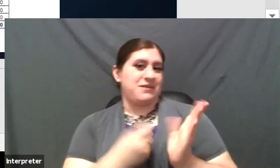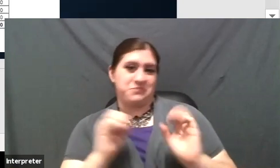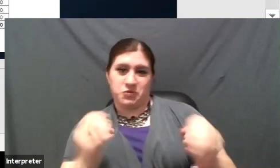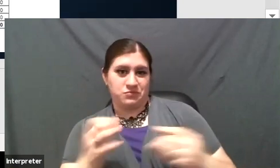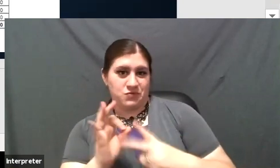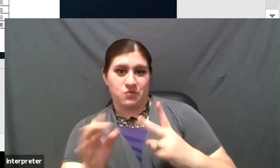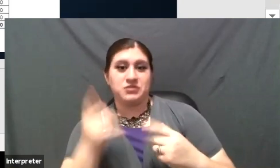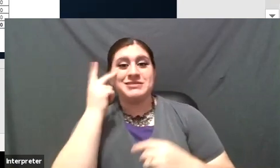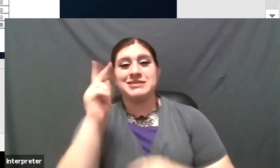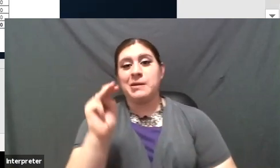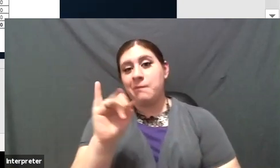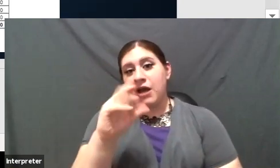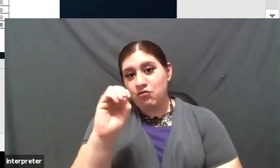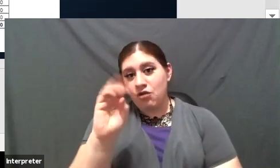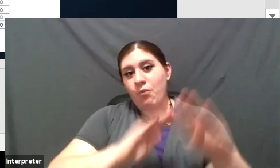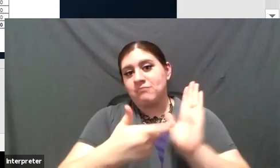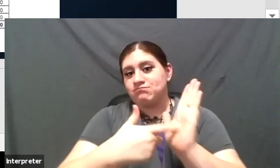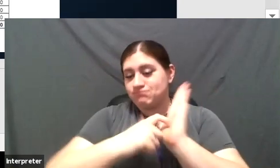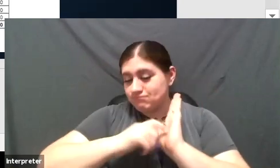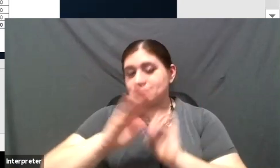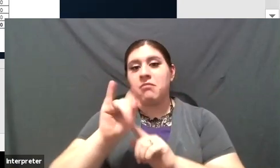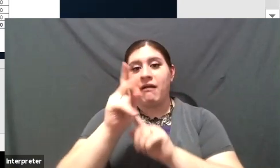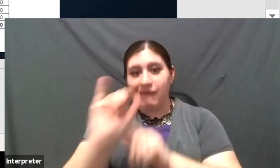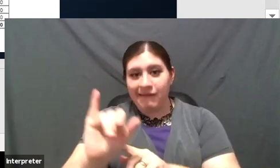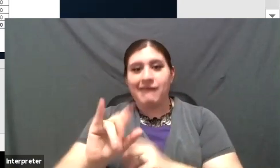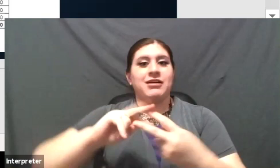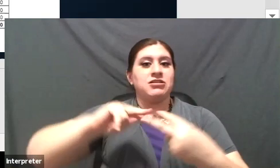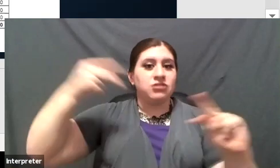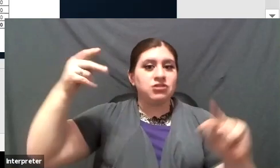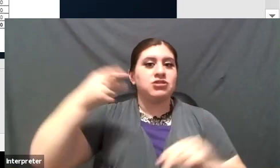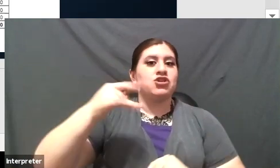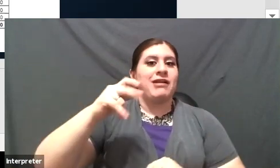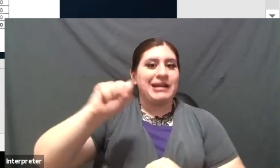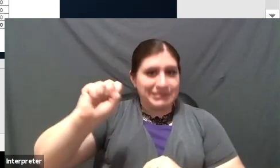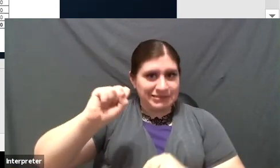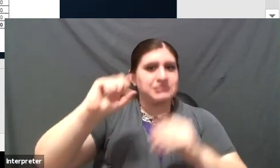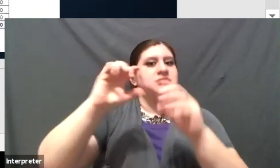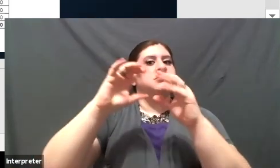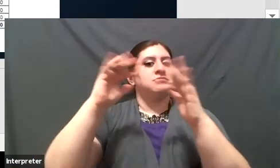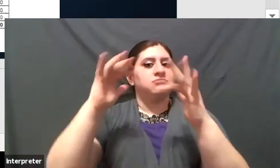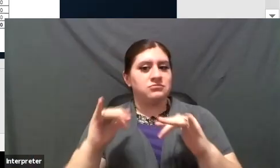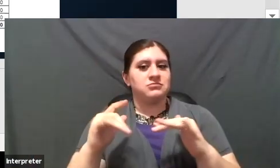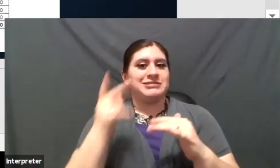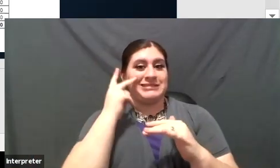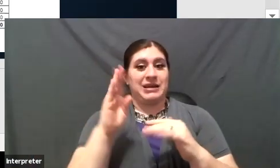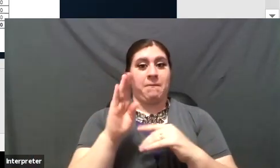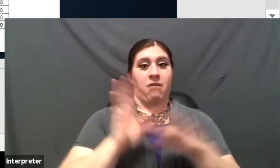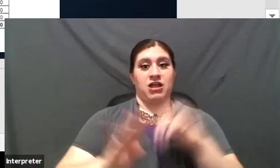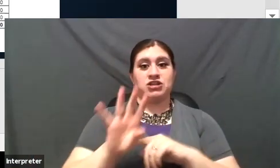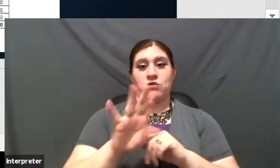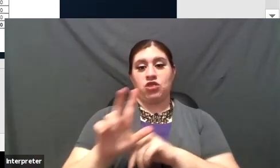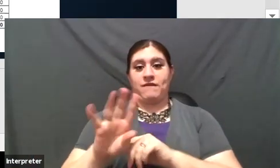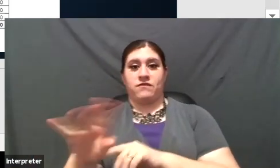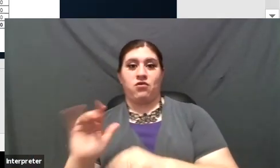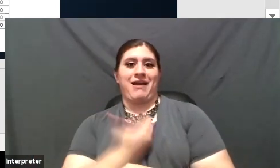see microbiology you must take, and botany and genetics, and then a little further down where it says biology 4344, that's